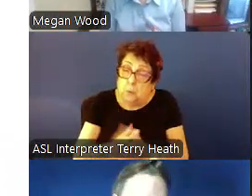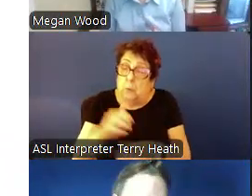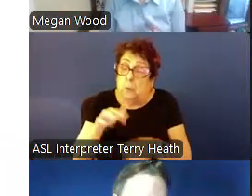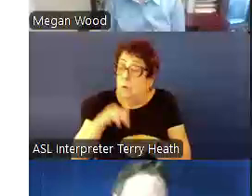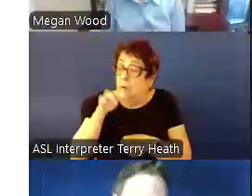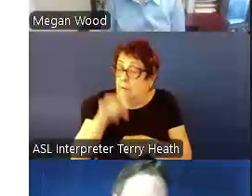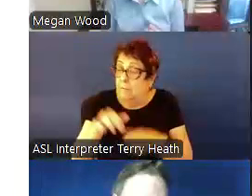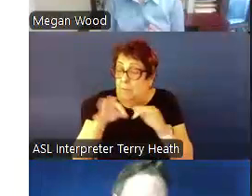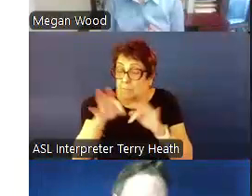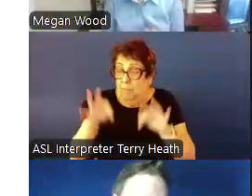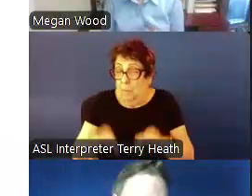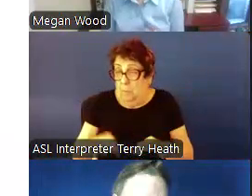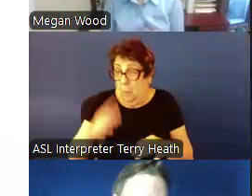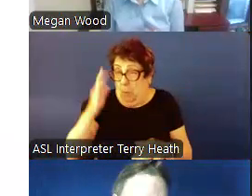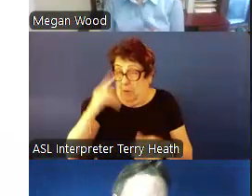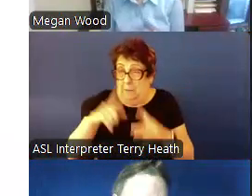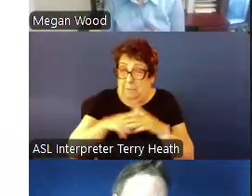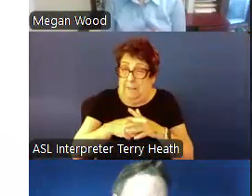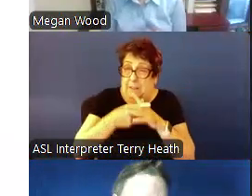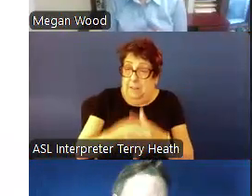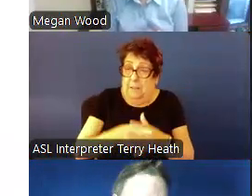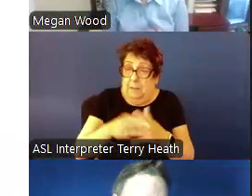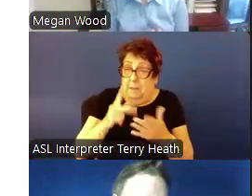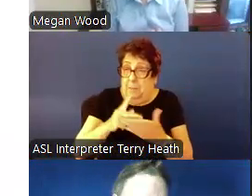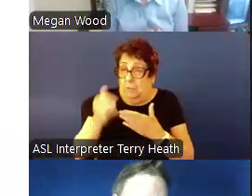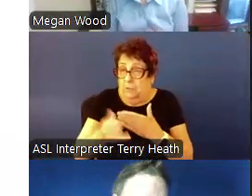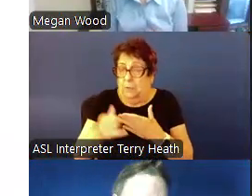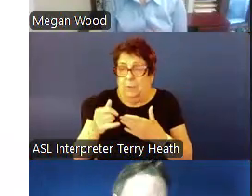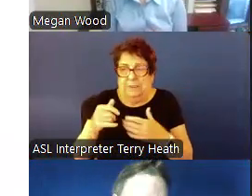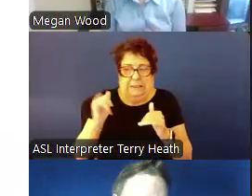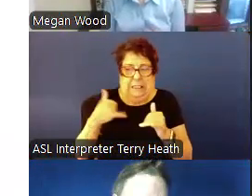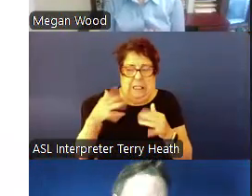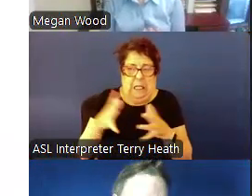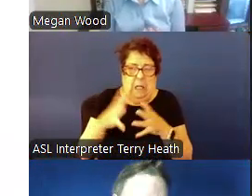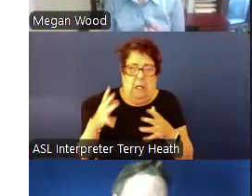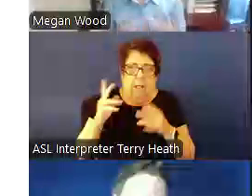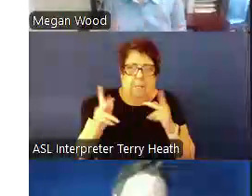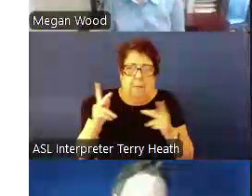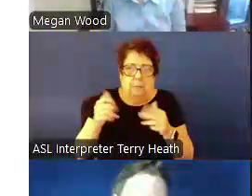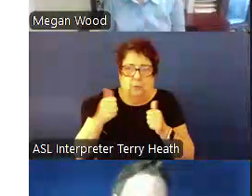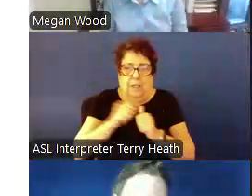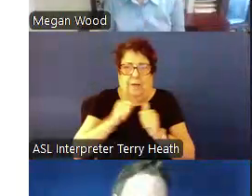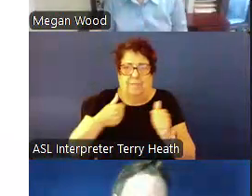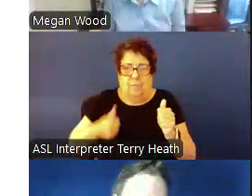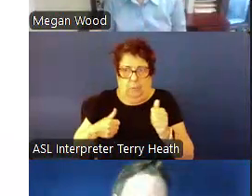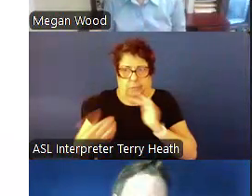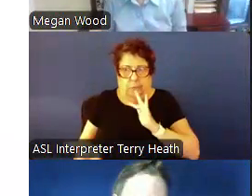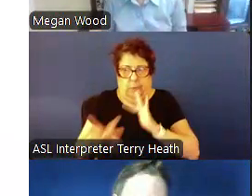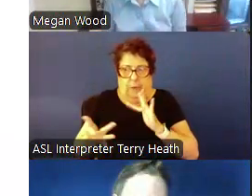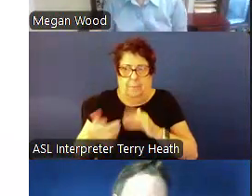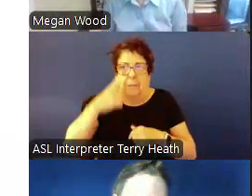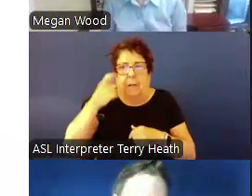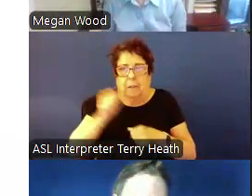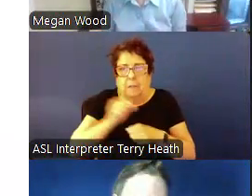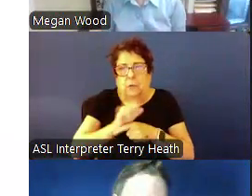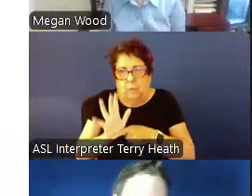avoid contact because of COVID. And so we got approval to have a referral form